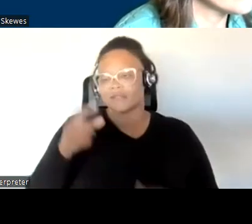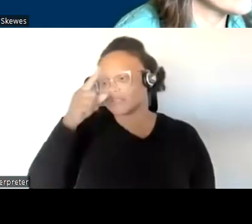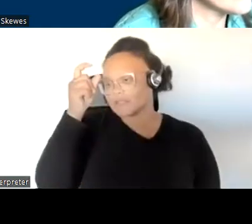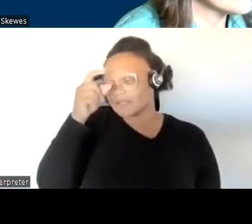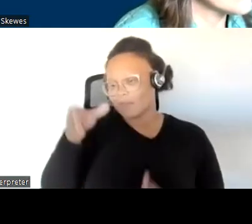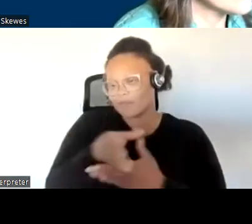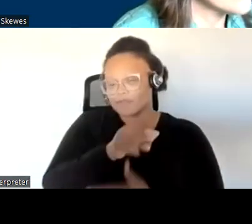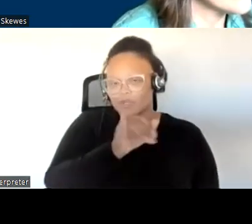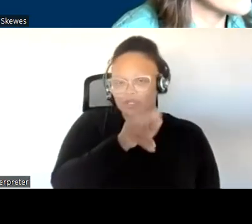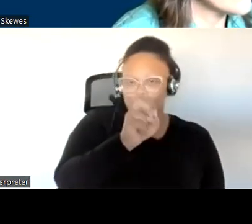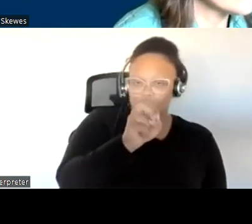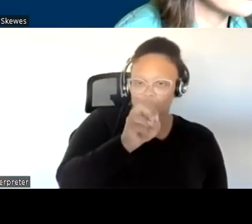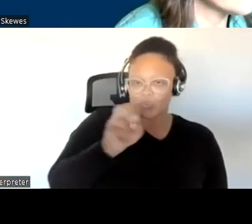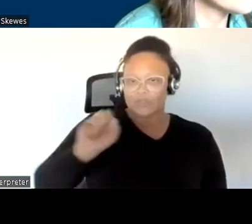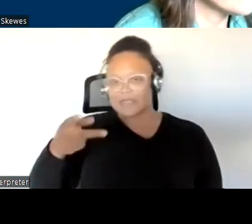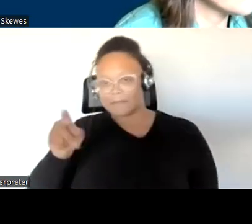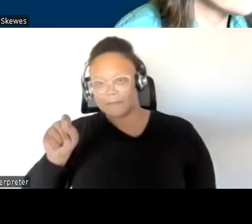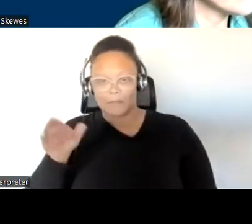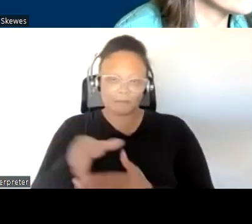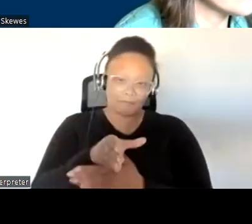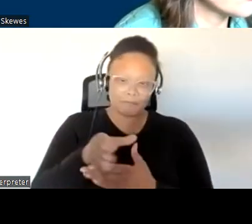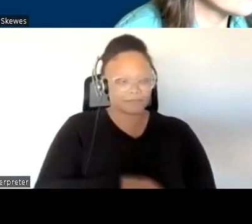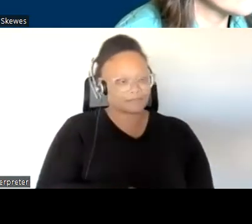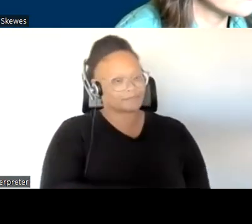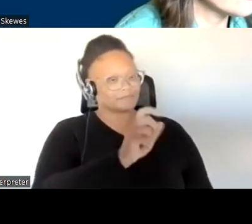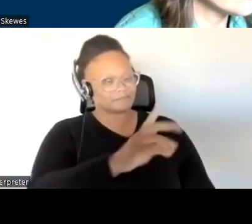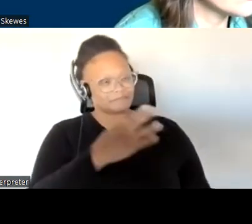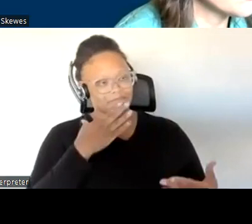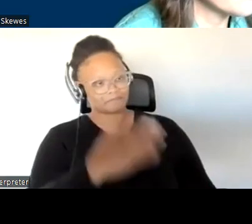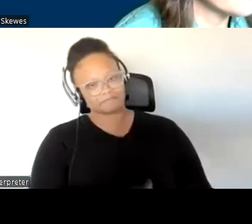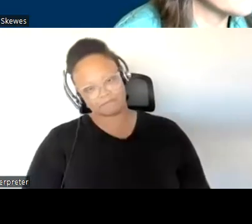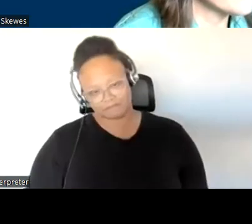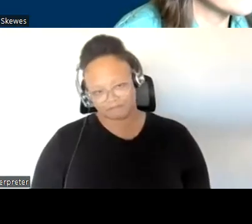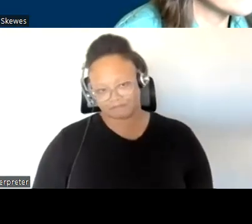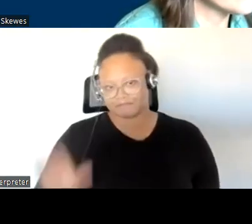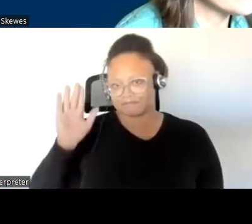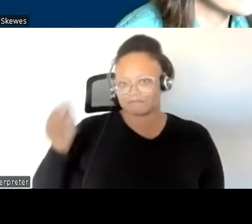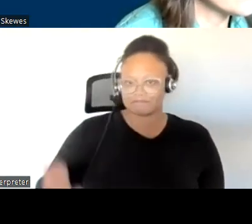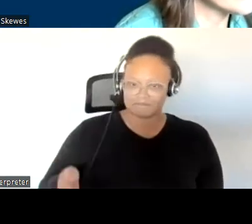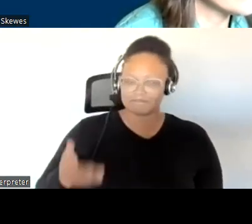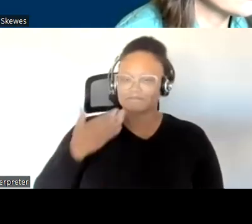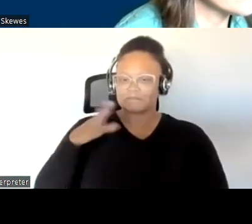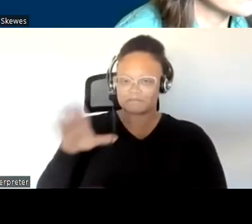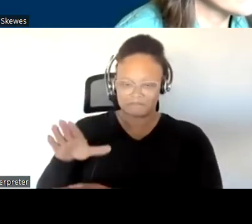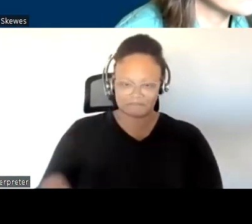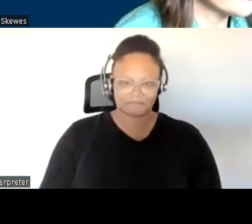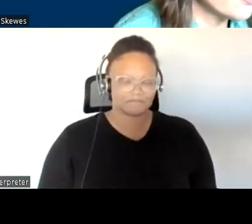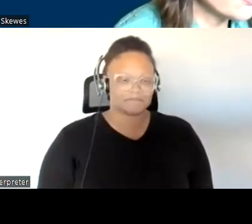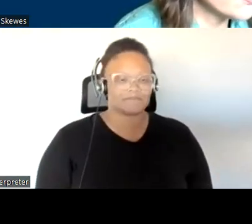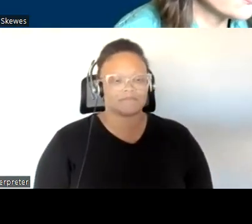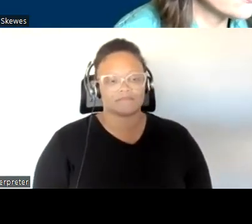pagos. Oh, ok. Ok, gracias, muy amable entonces. De nada. Buenas tardes. Ok, bueno, buenas tardes.